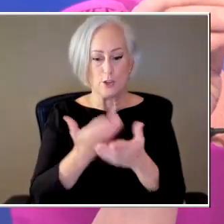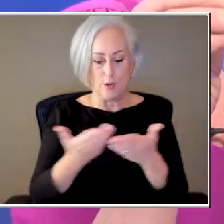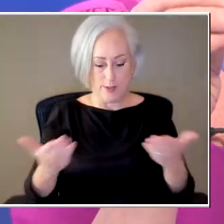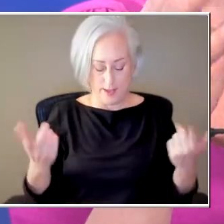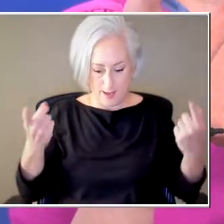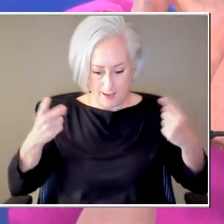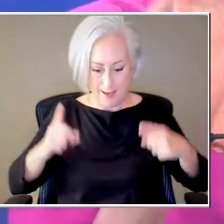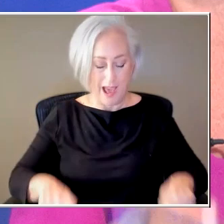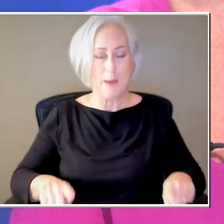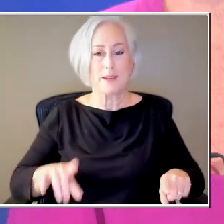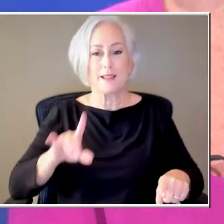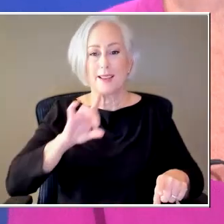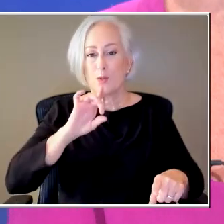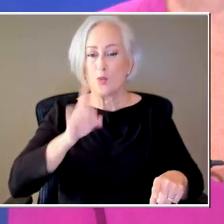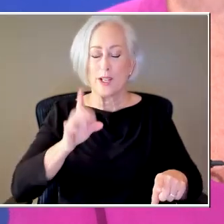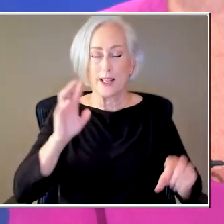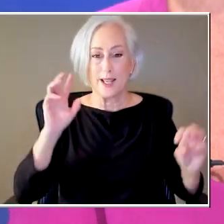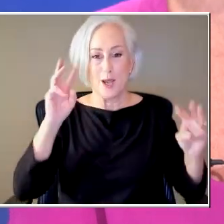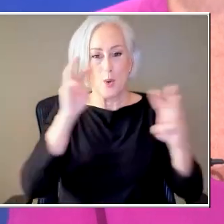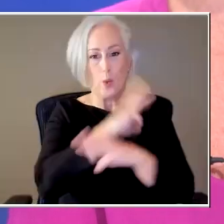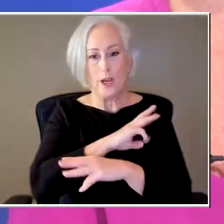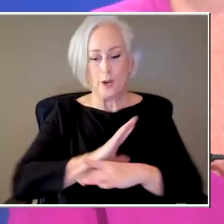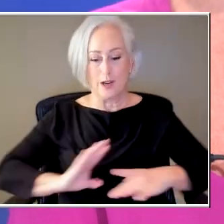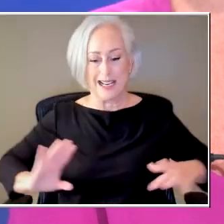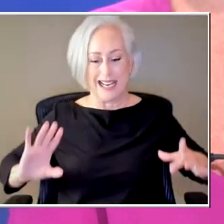this really kind of weird connection?